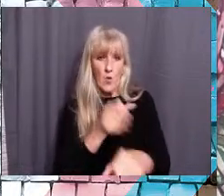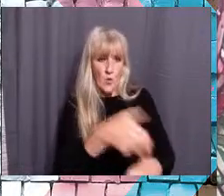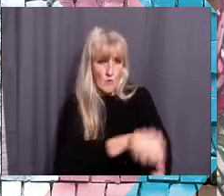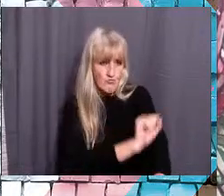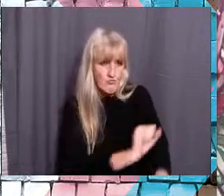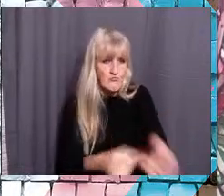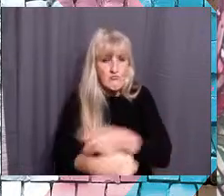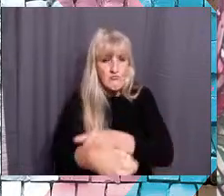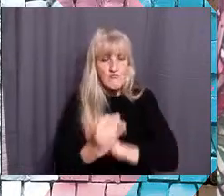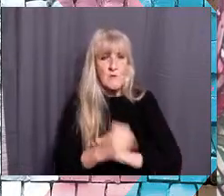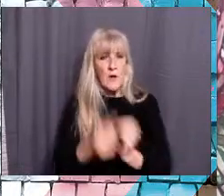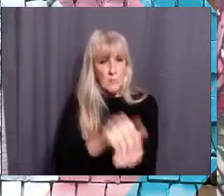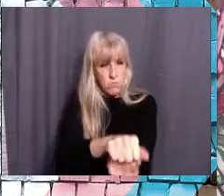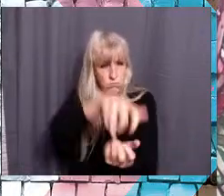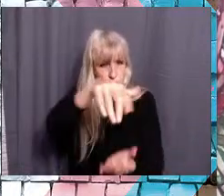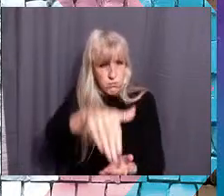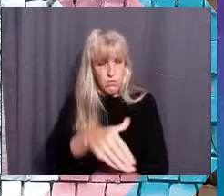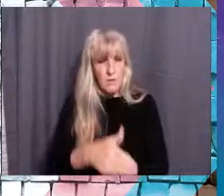and better future.